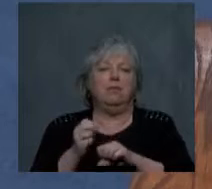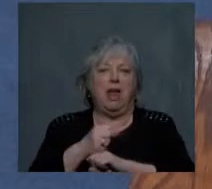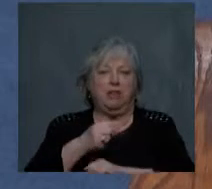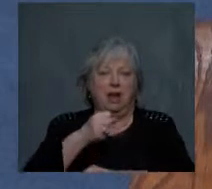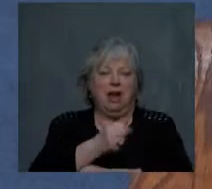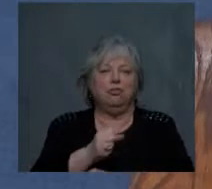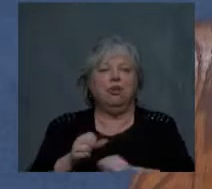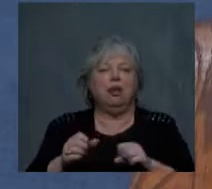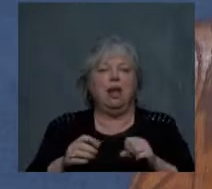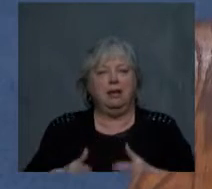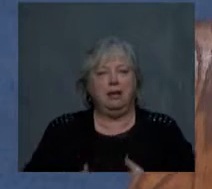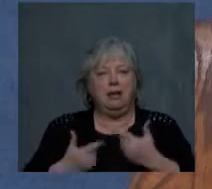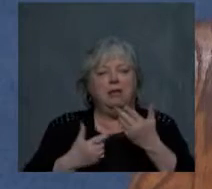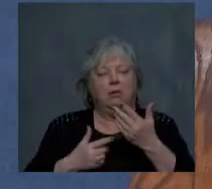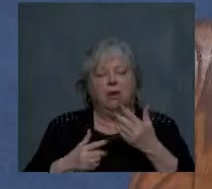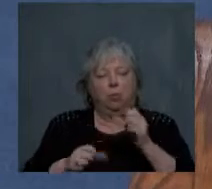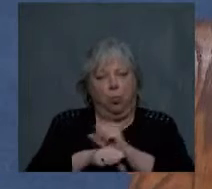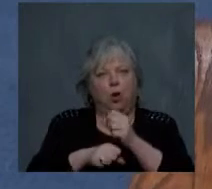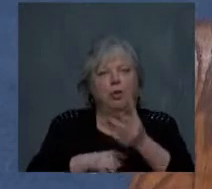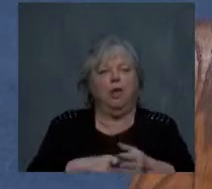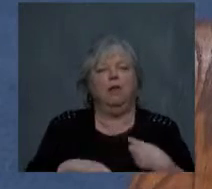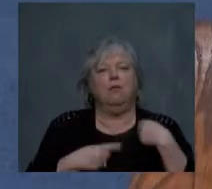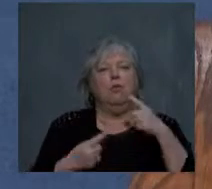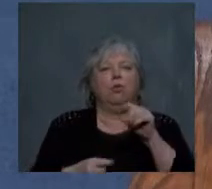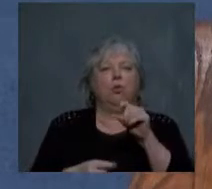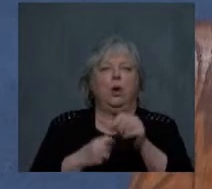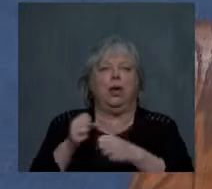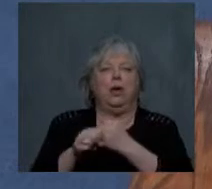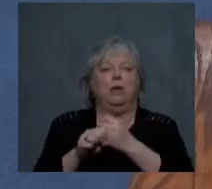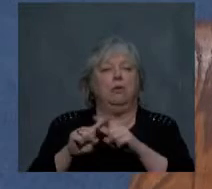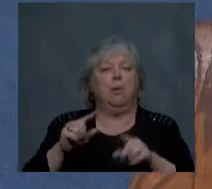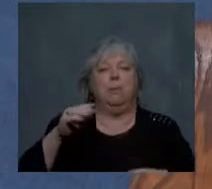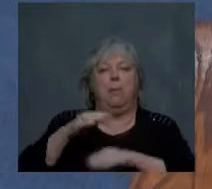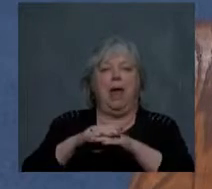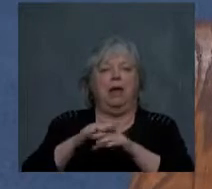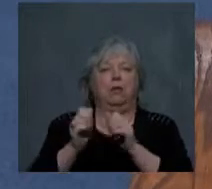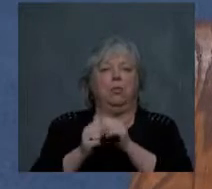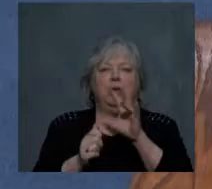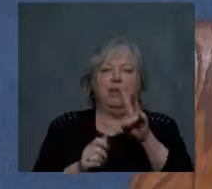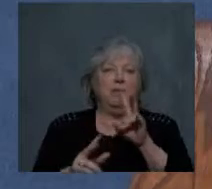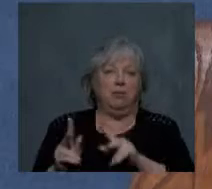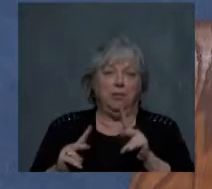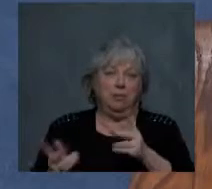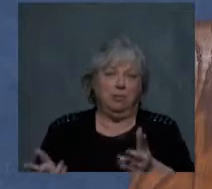and has maxed it out at seven people.